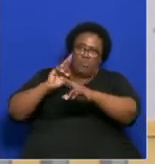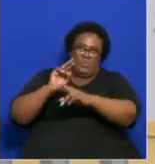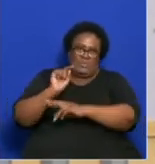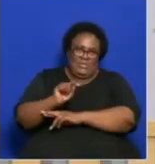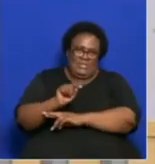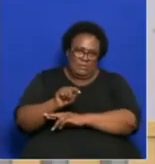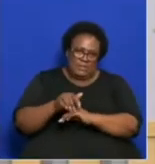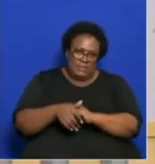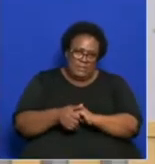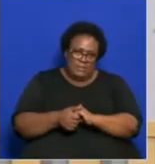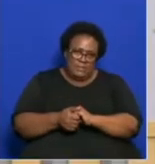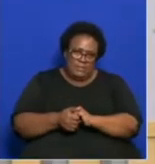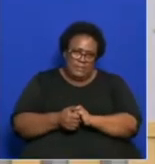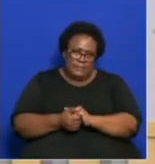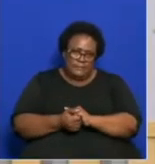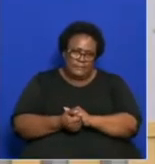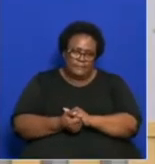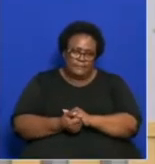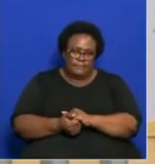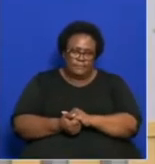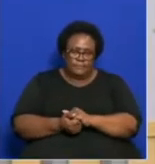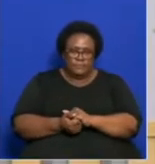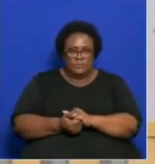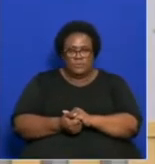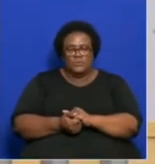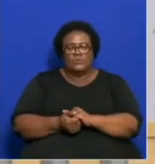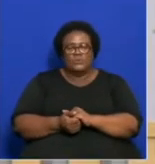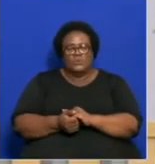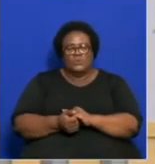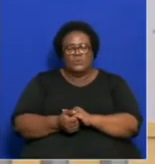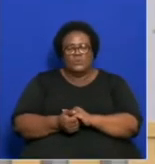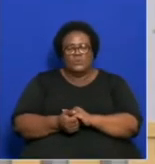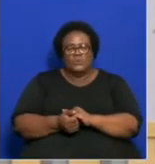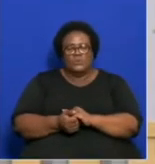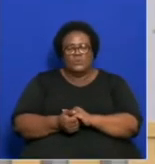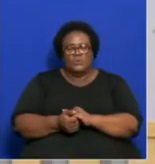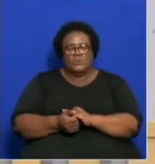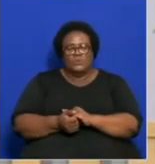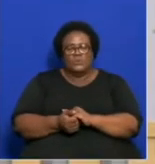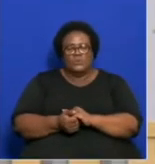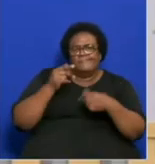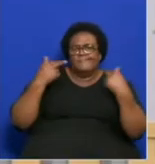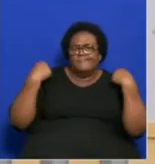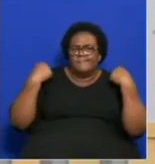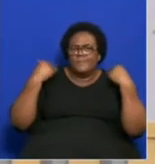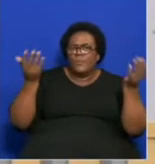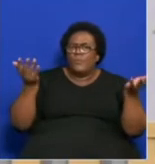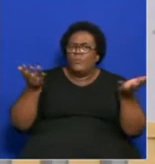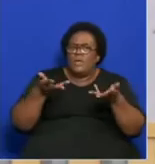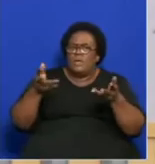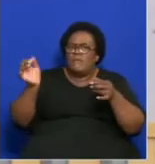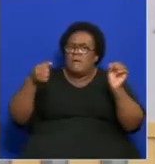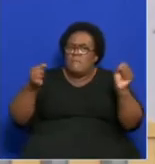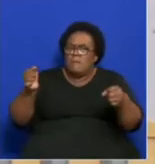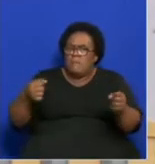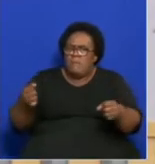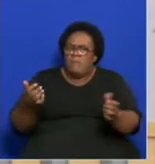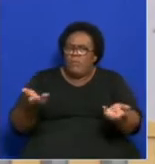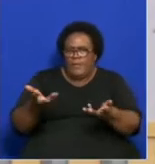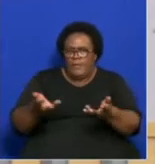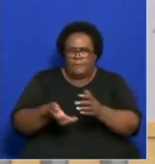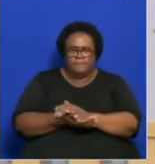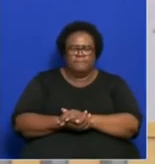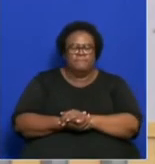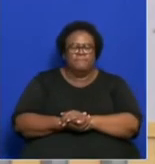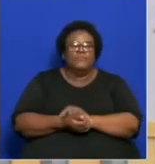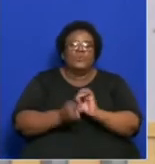where ad hocs are deployed and whatever the case may be. Okay, Right. that's fine. Please proceed with your statement. I'll ask my